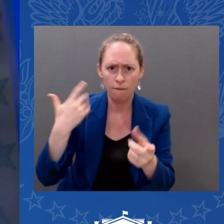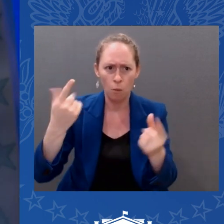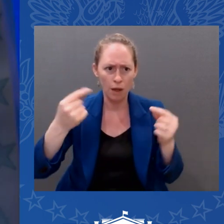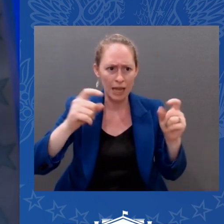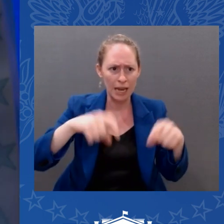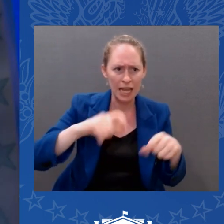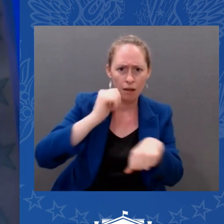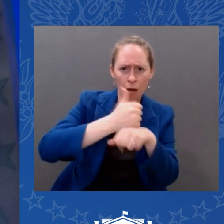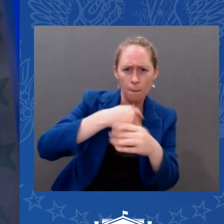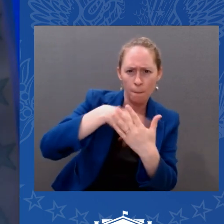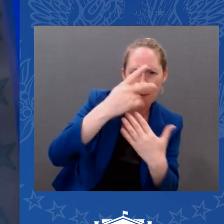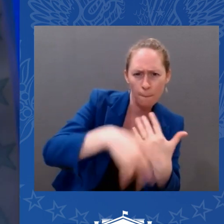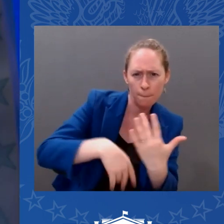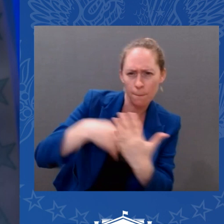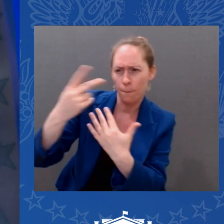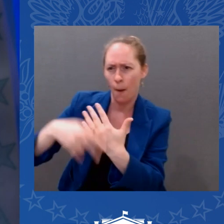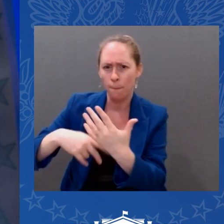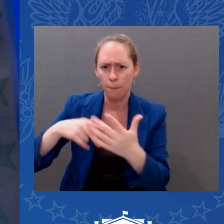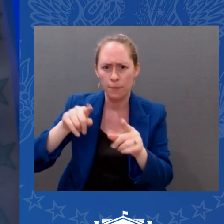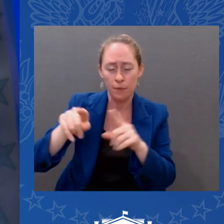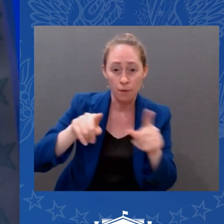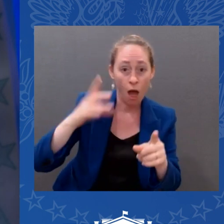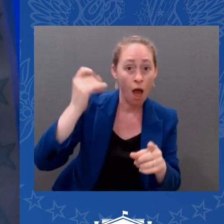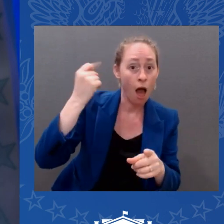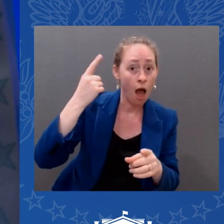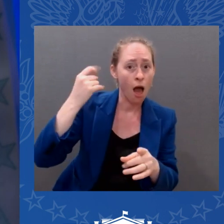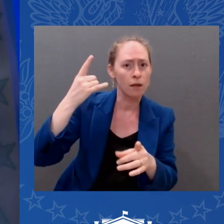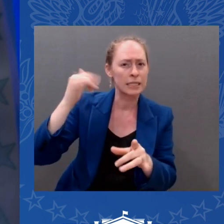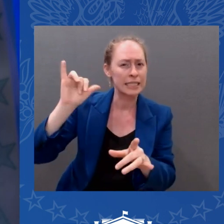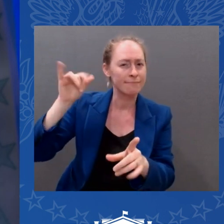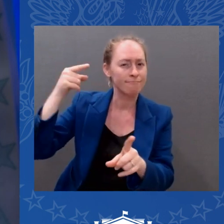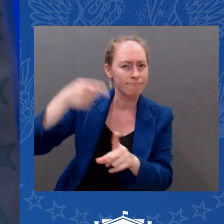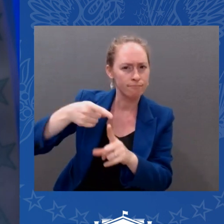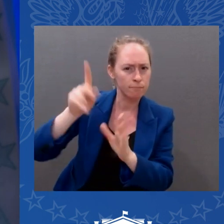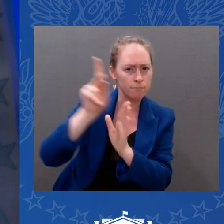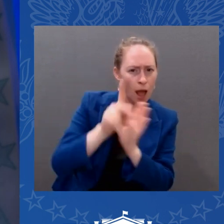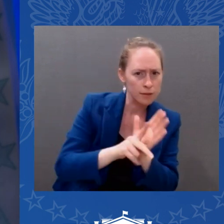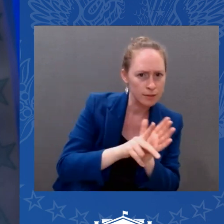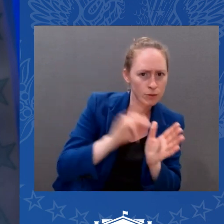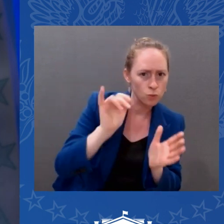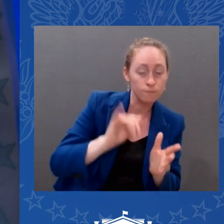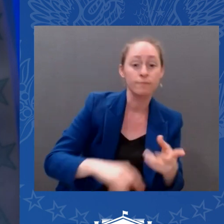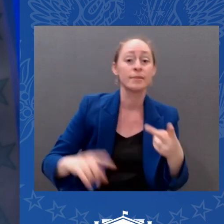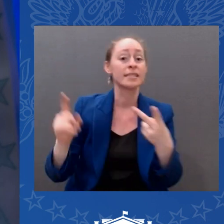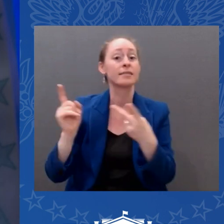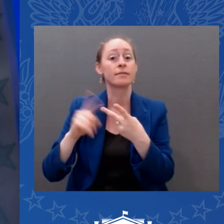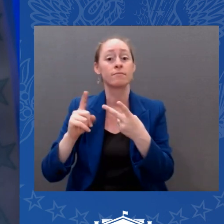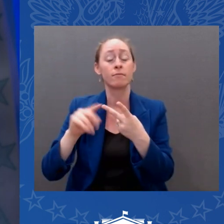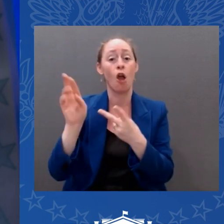respect. Respect for us and in all of our diversities and our contributions